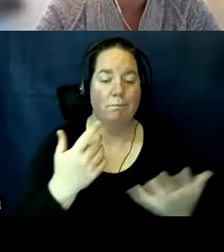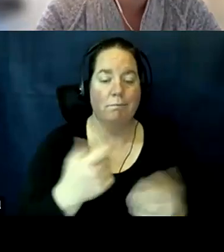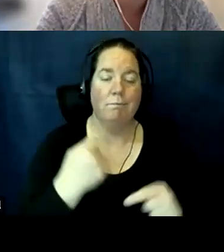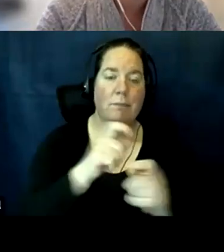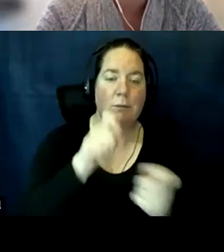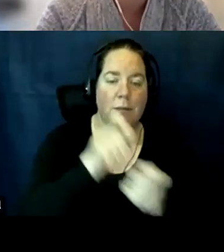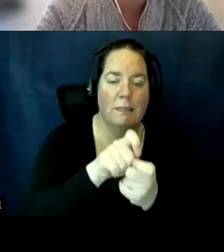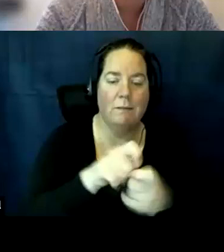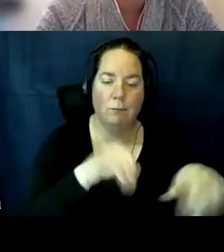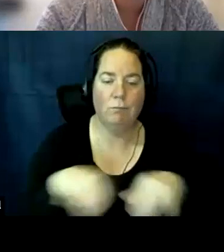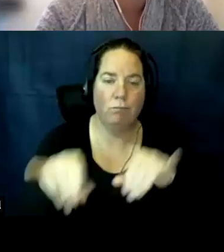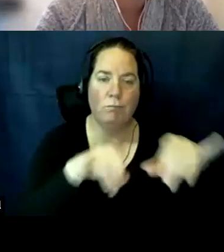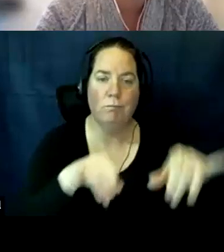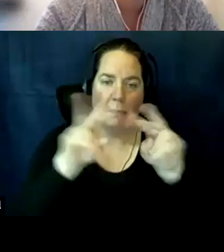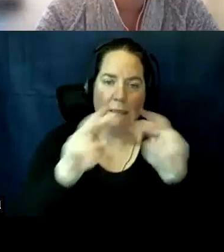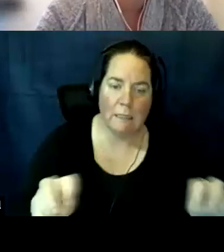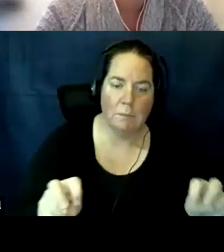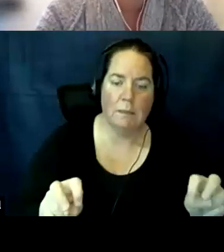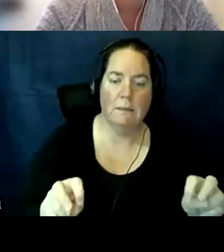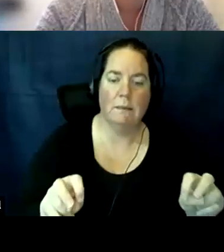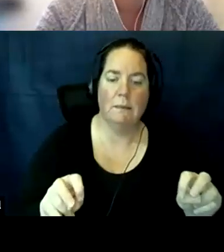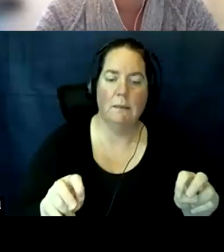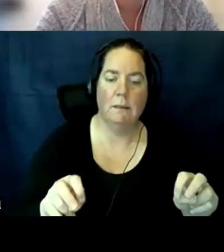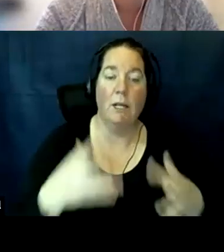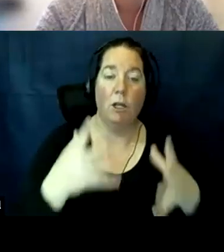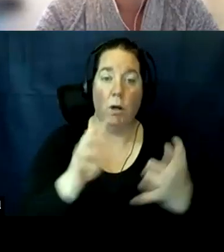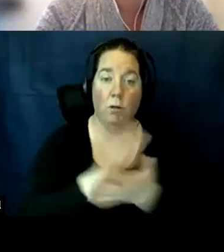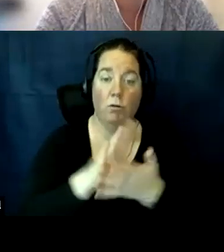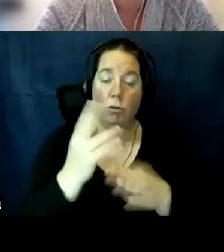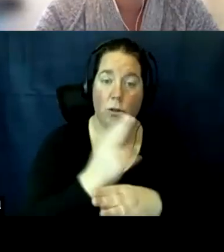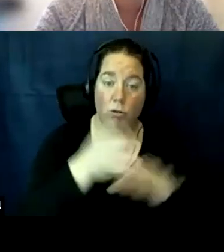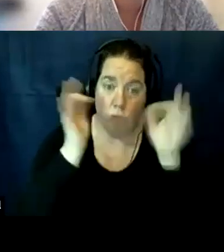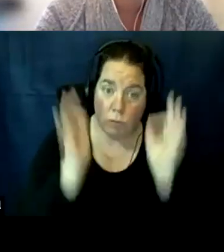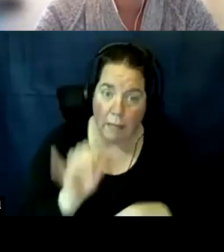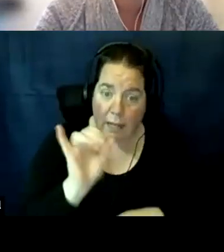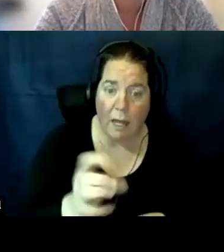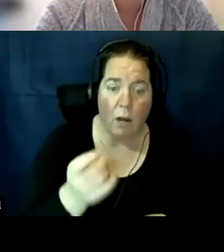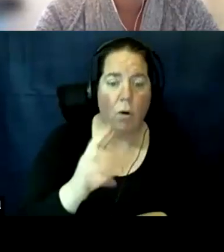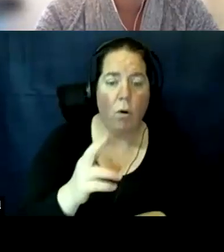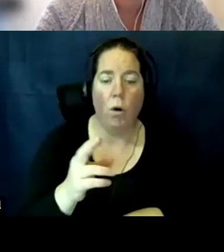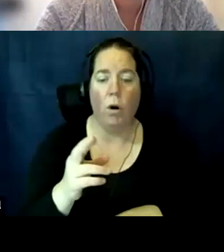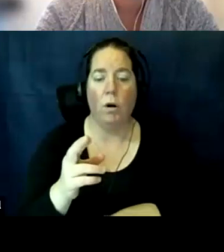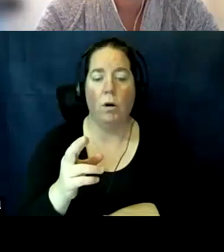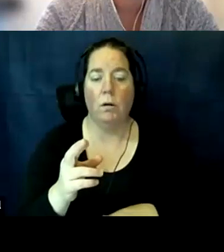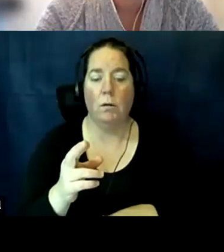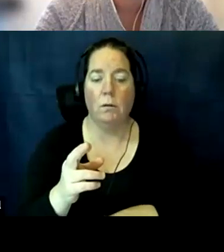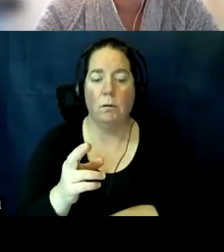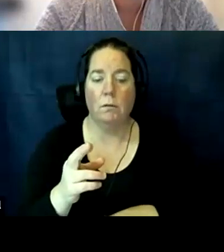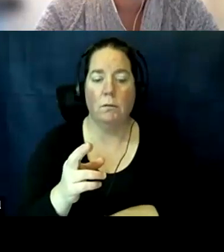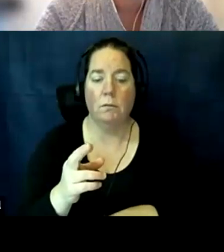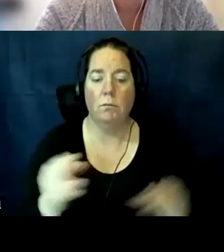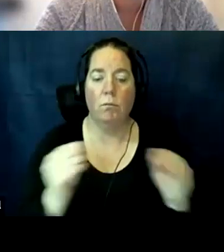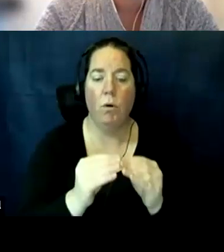assessments that you are wanting schools to use to kind of determine that, or if you're looking more for related services like occupational